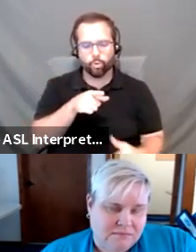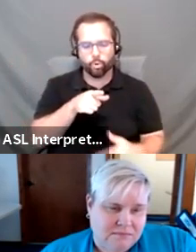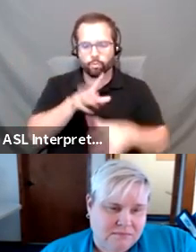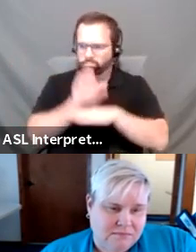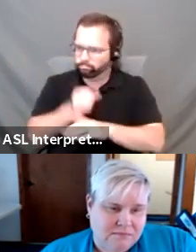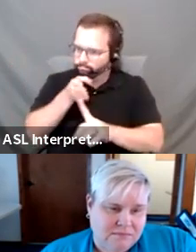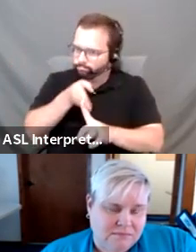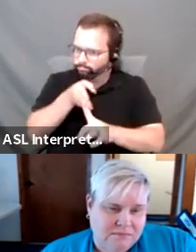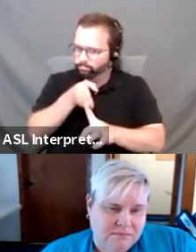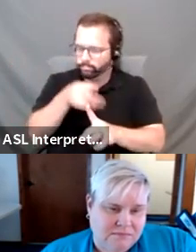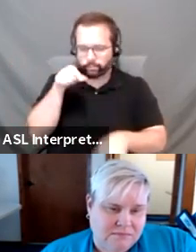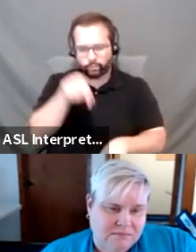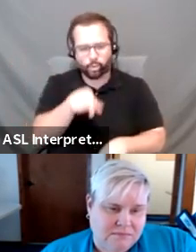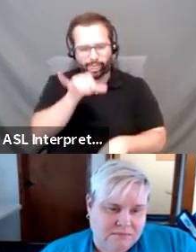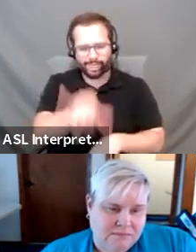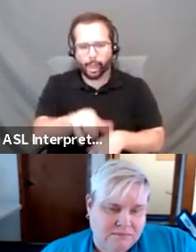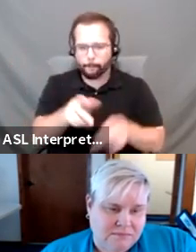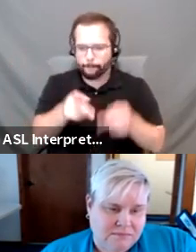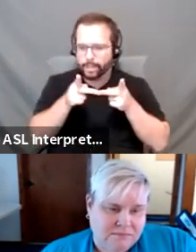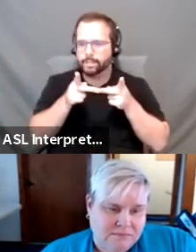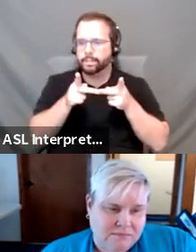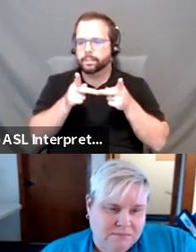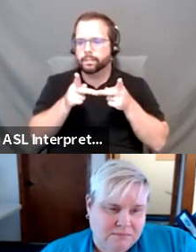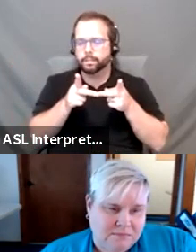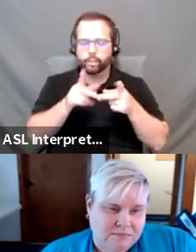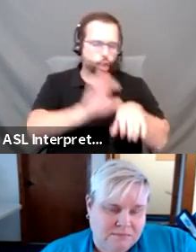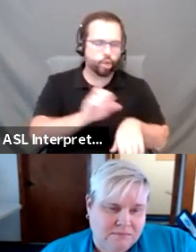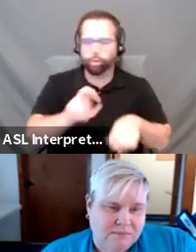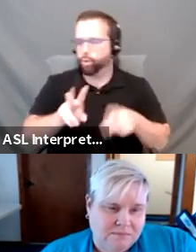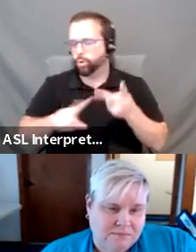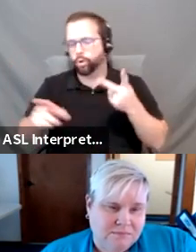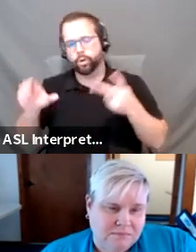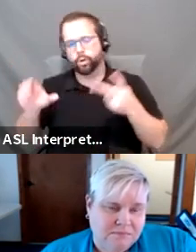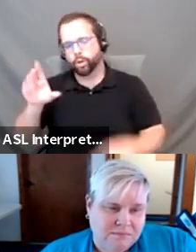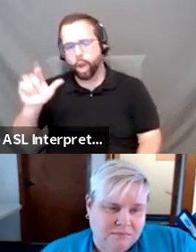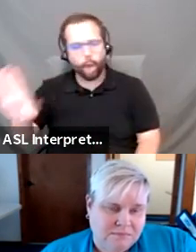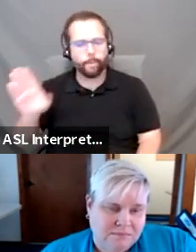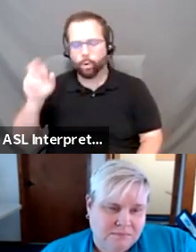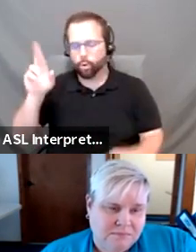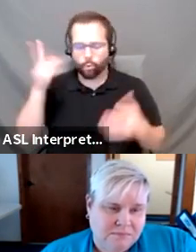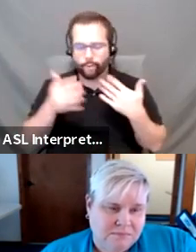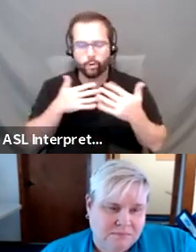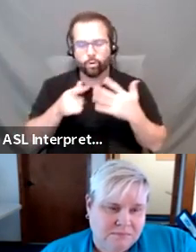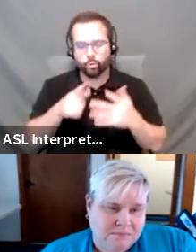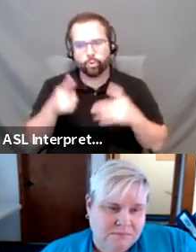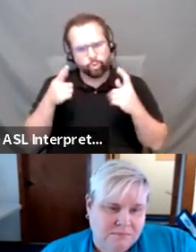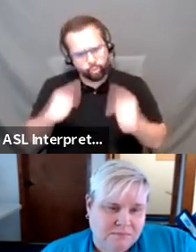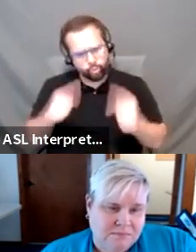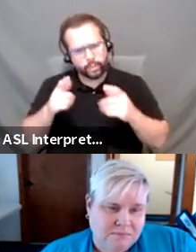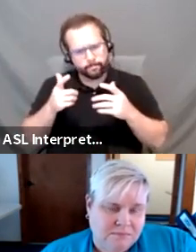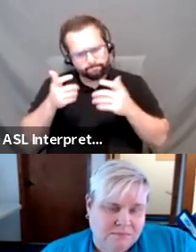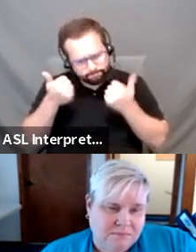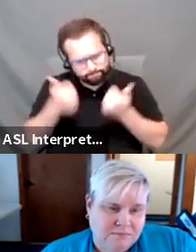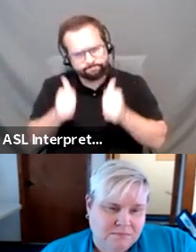time and the effort to keep up with it through Zoom. I'm not sure it's necessarily something you're going to want to